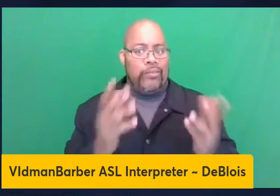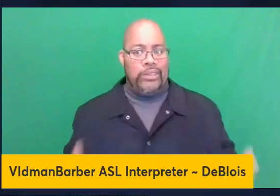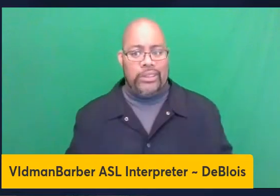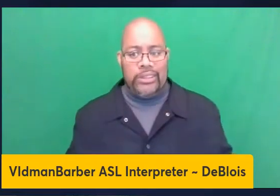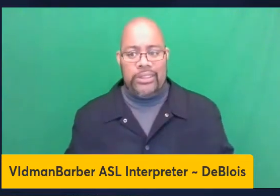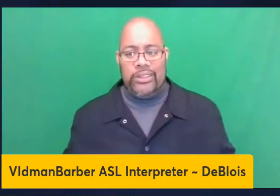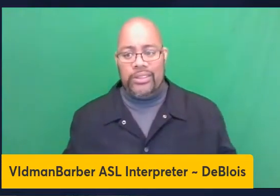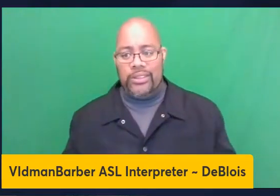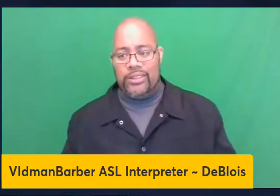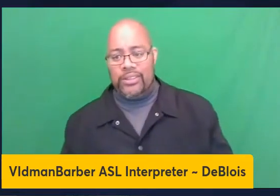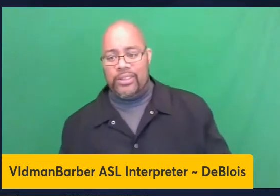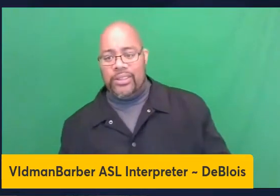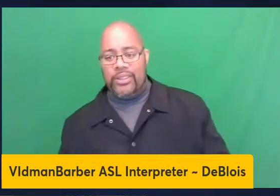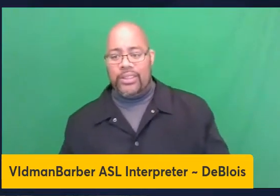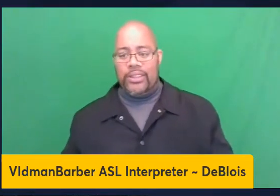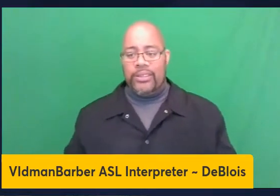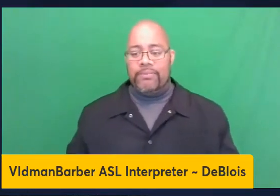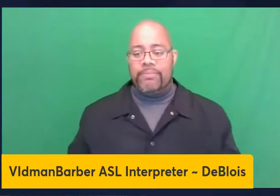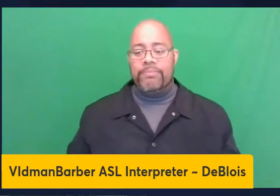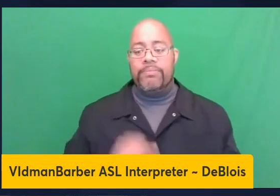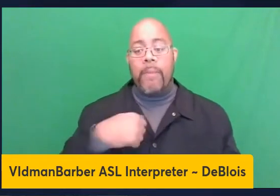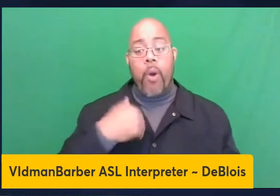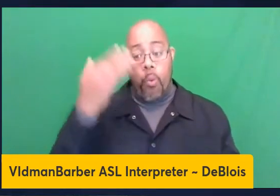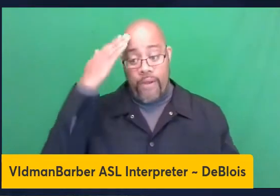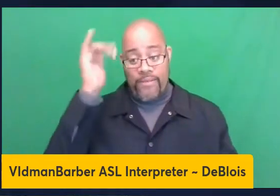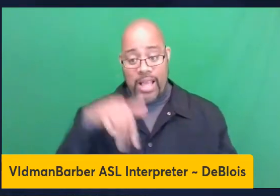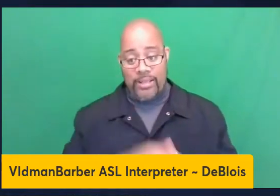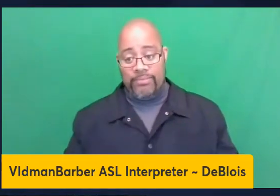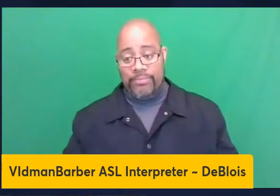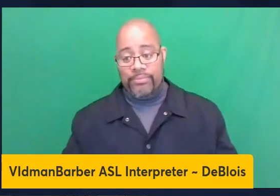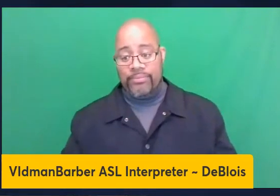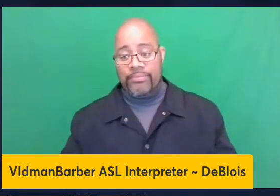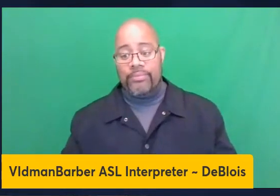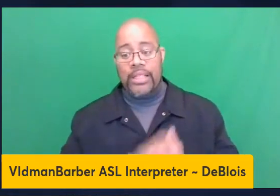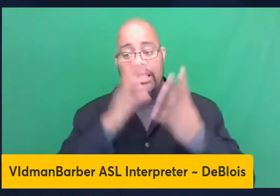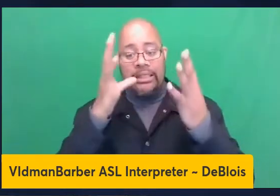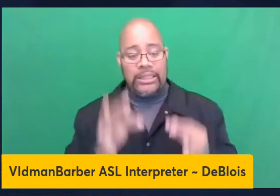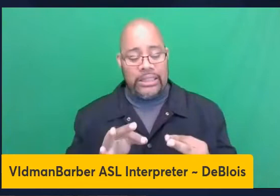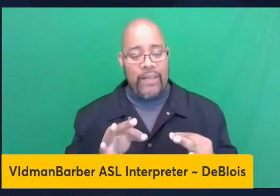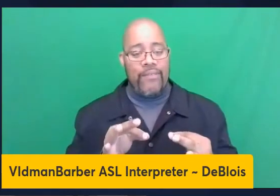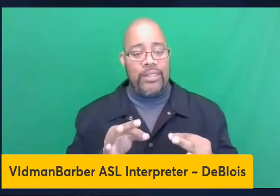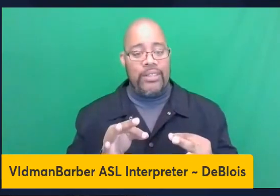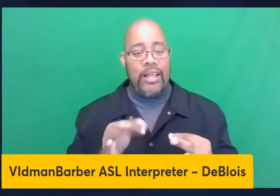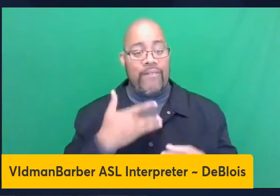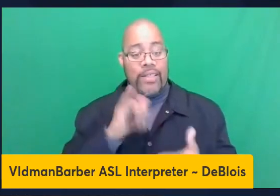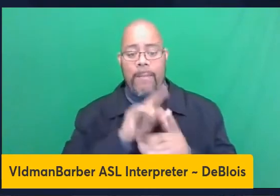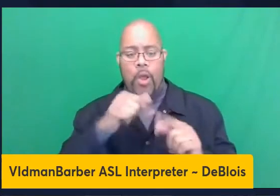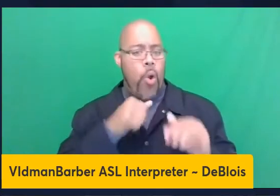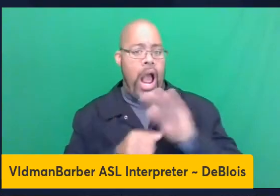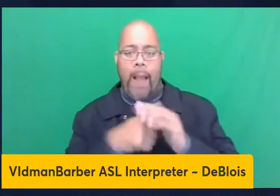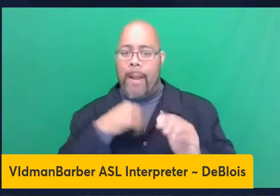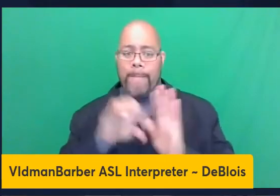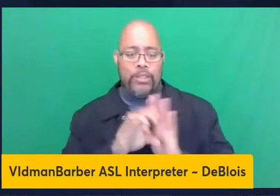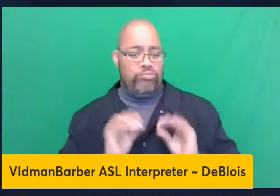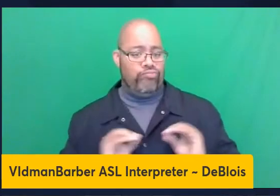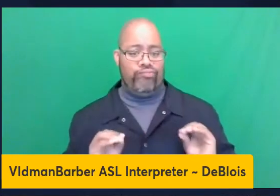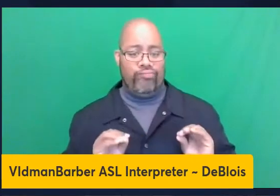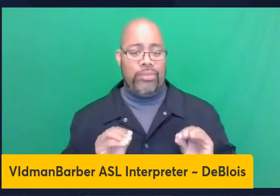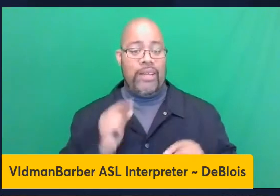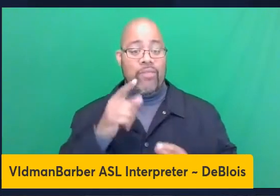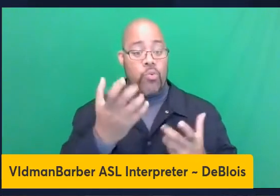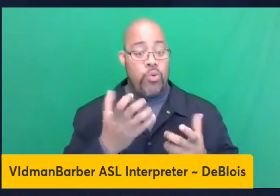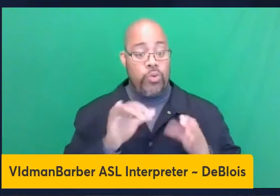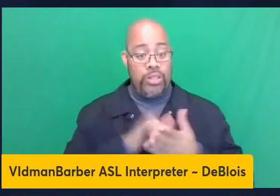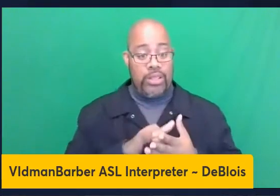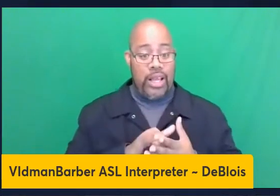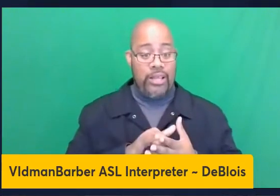the sciences. Absolutely. I'm aware of that and definitely have felt that, but I don't hide my picture from anyone. And if you want to do